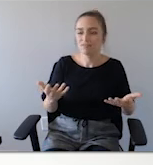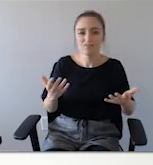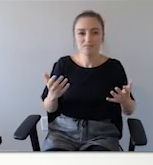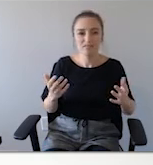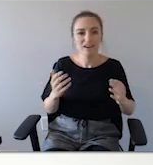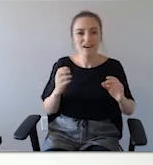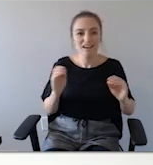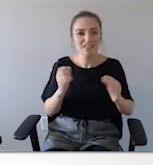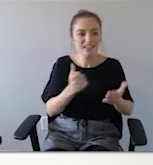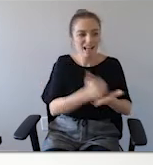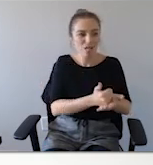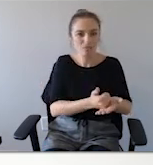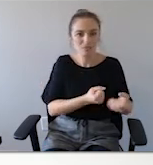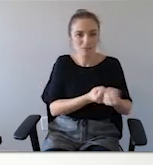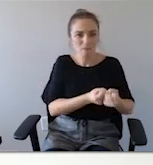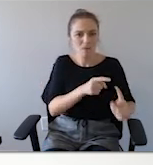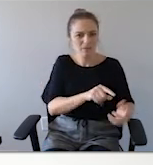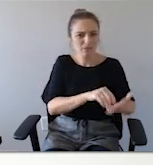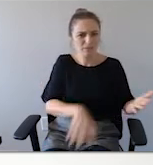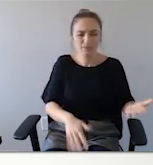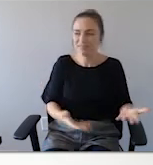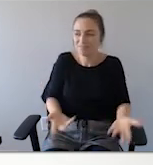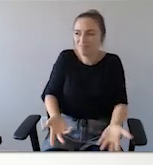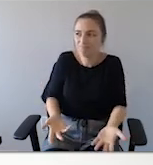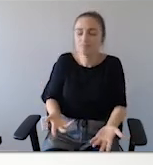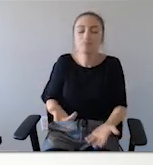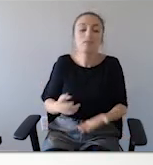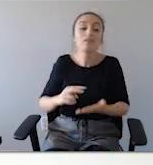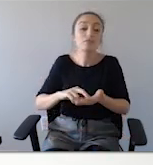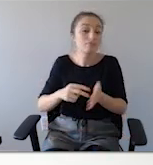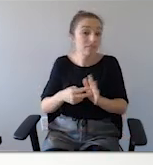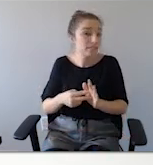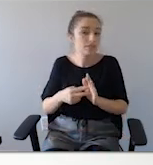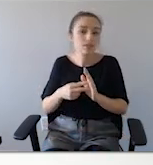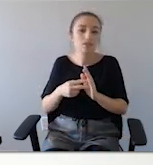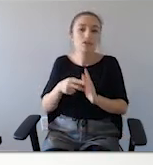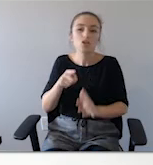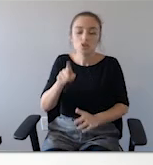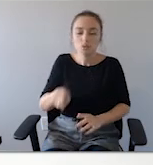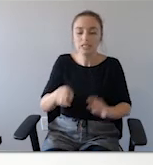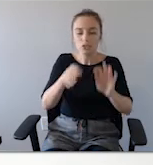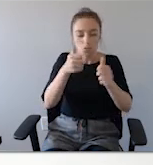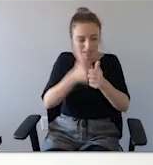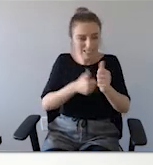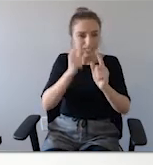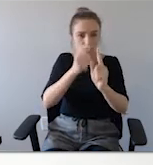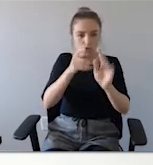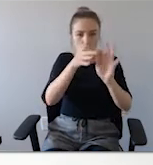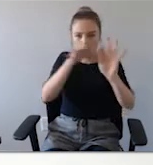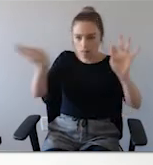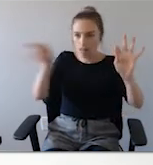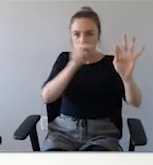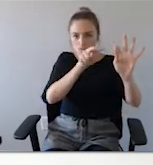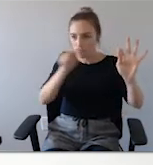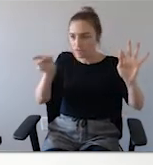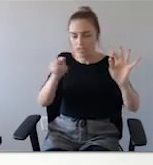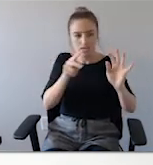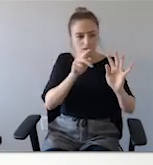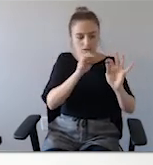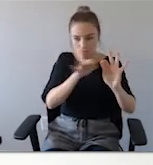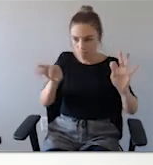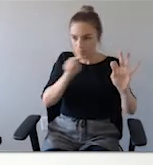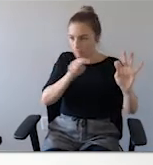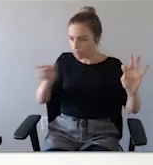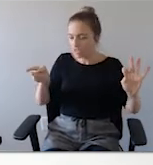goal. So you need to be aware of the goals and how meaningful they are, how functional they are, and how does